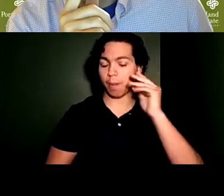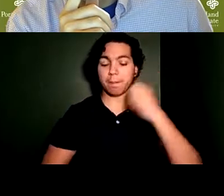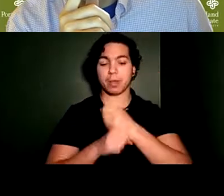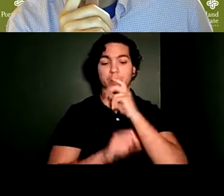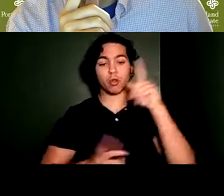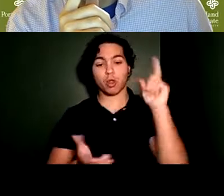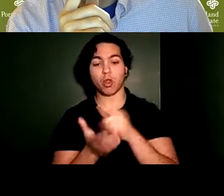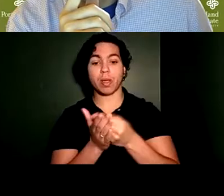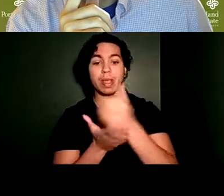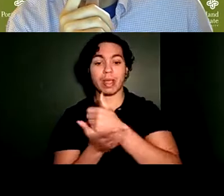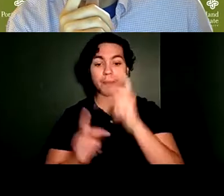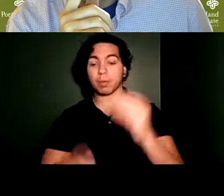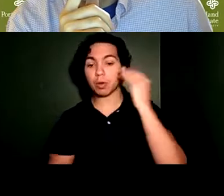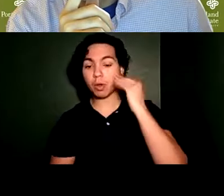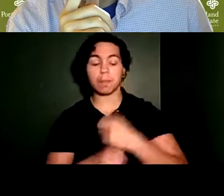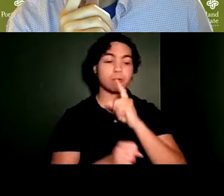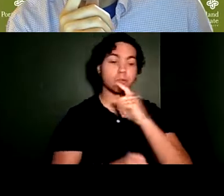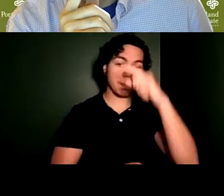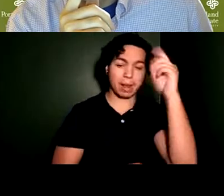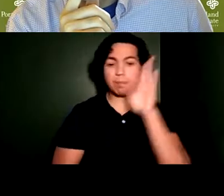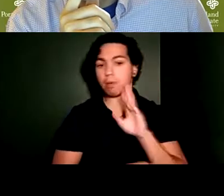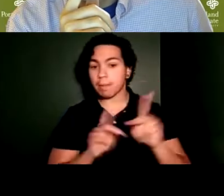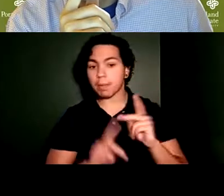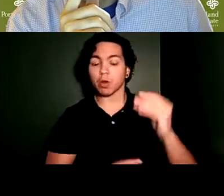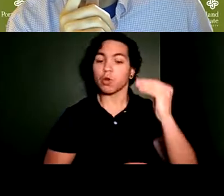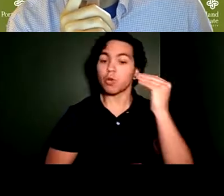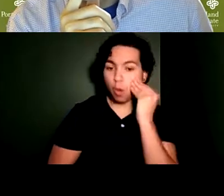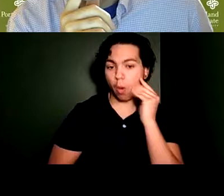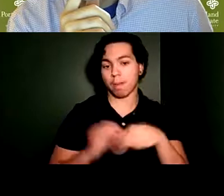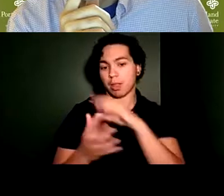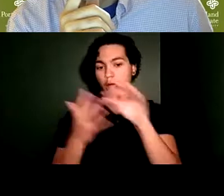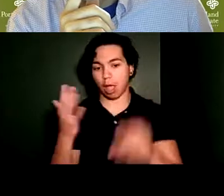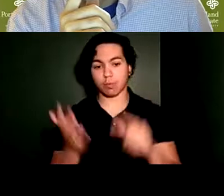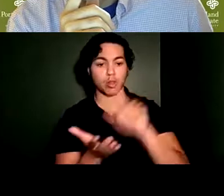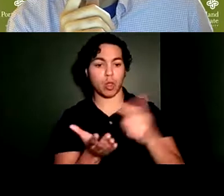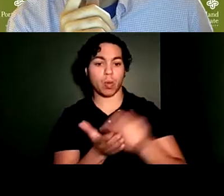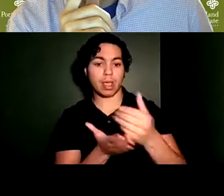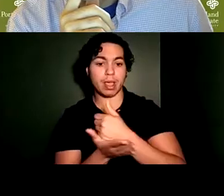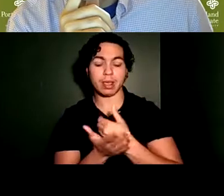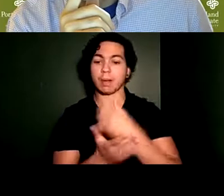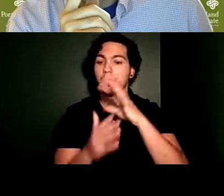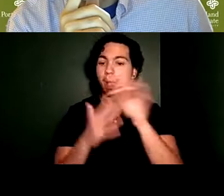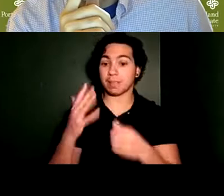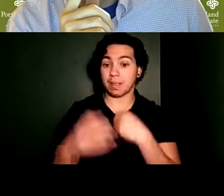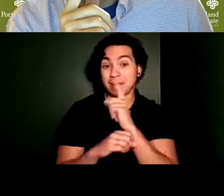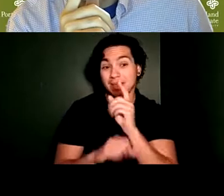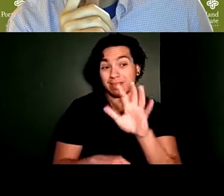making sure that Black and Brown people know about these options, about our low-income options that makes it almost free to take a ride.